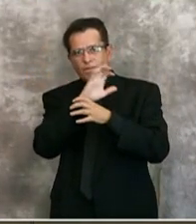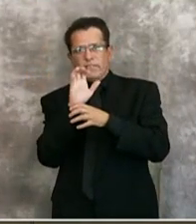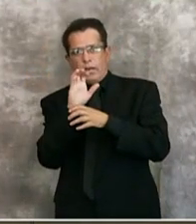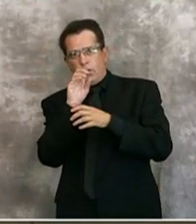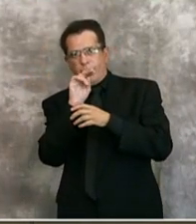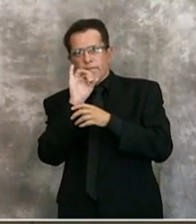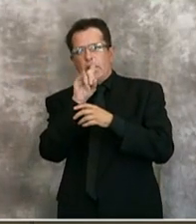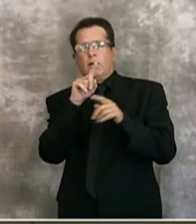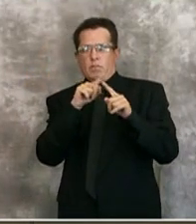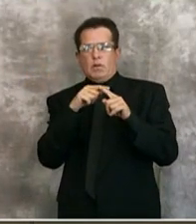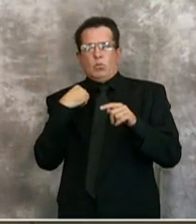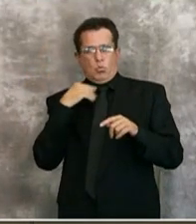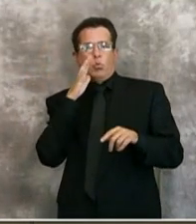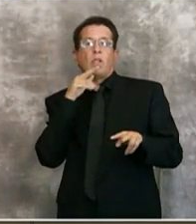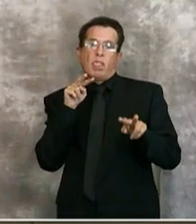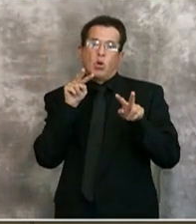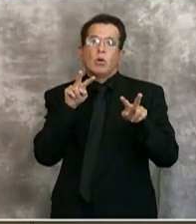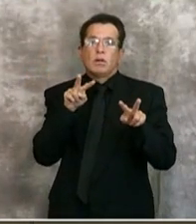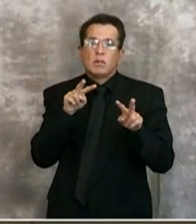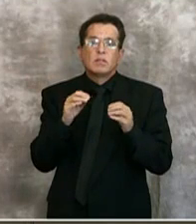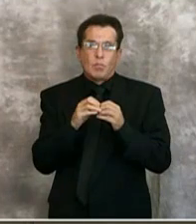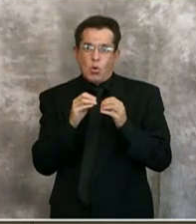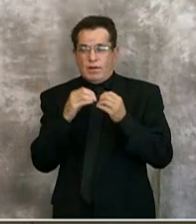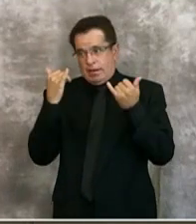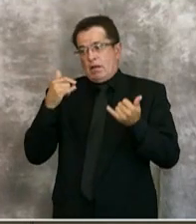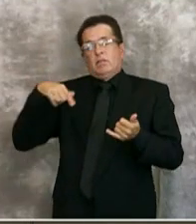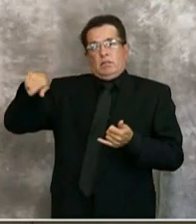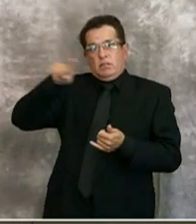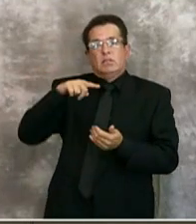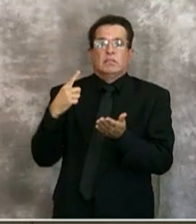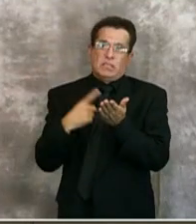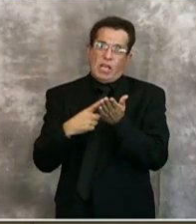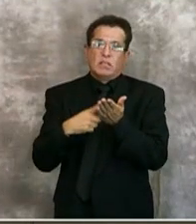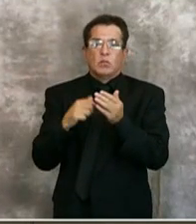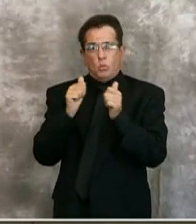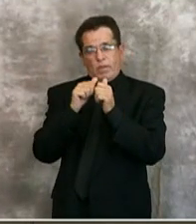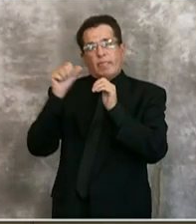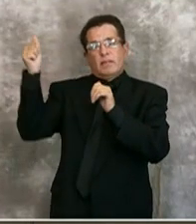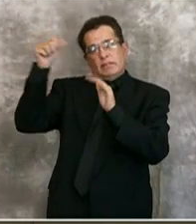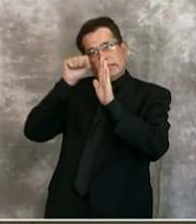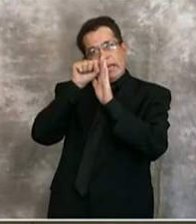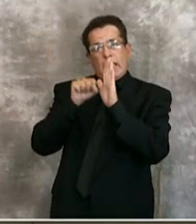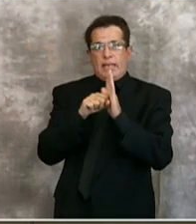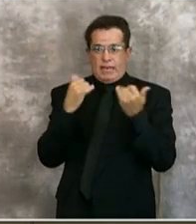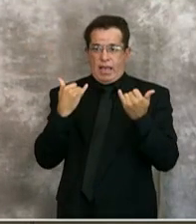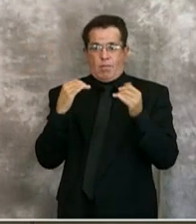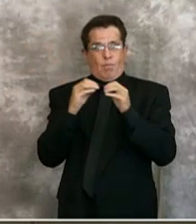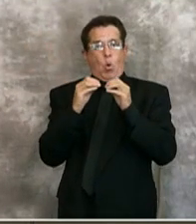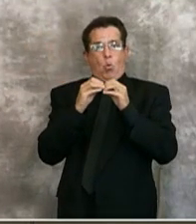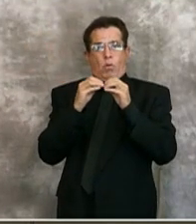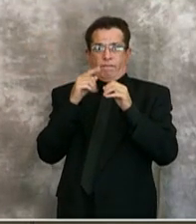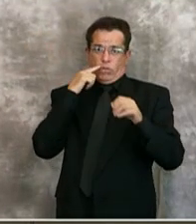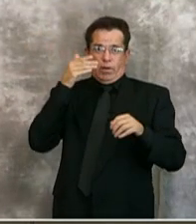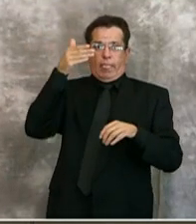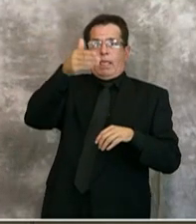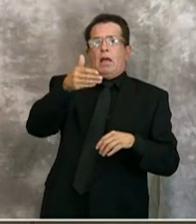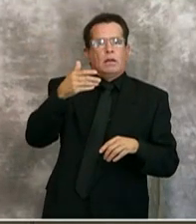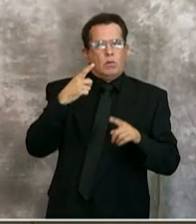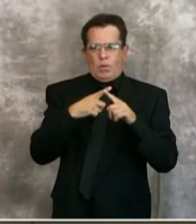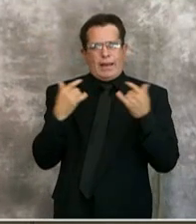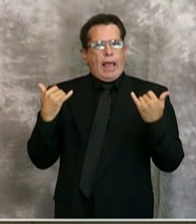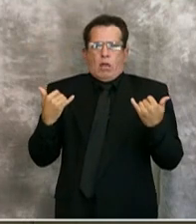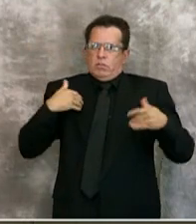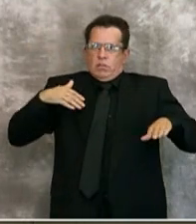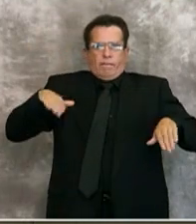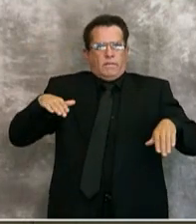we certainly are looking, and there are discussions with state officials about that, but we are